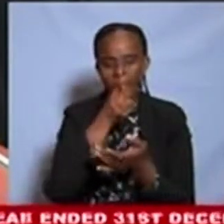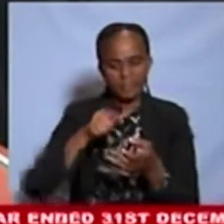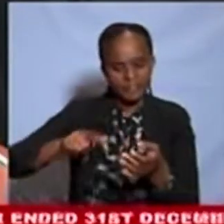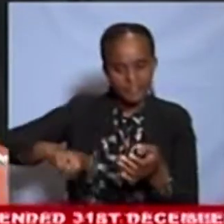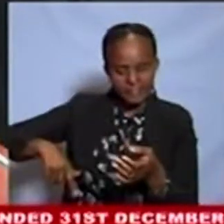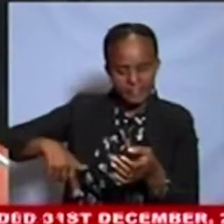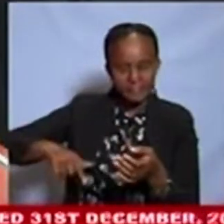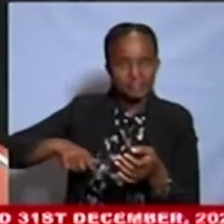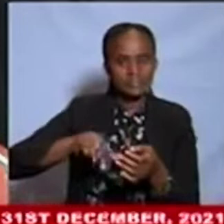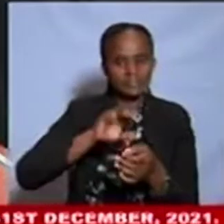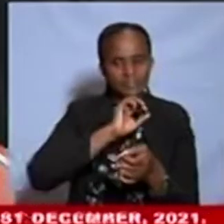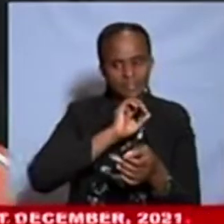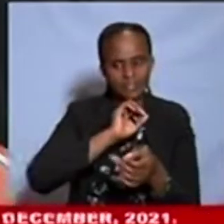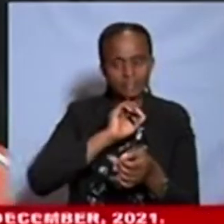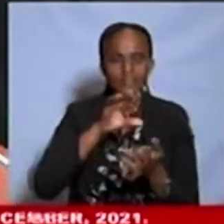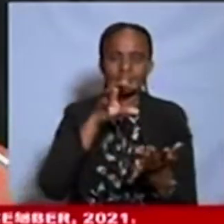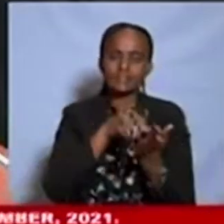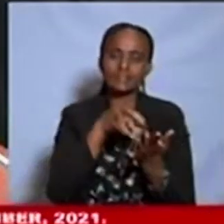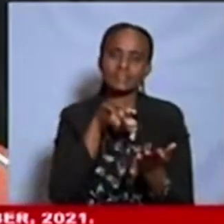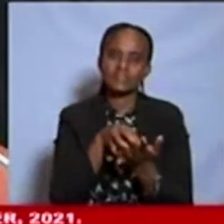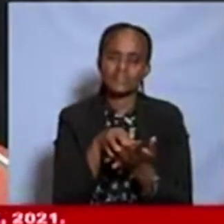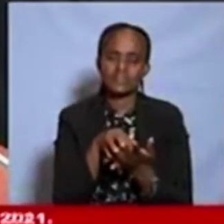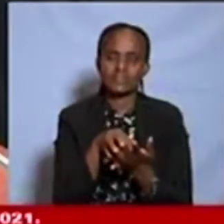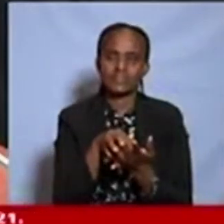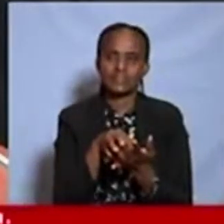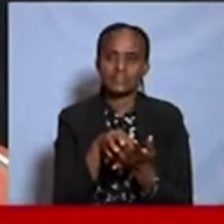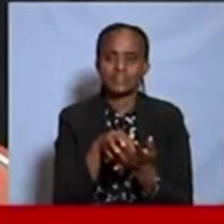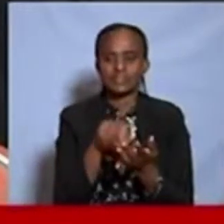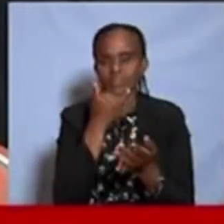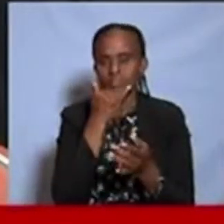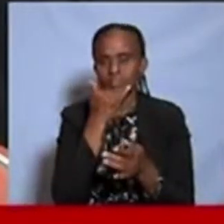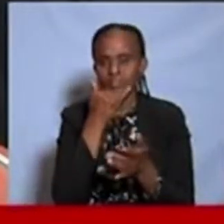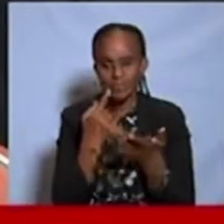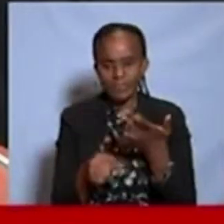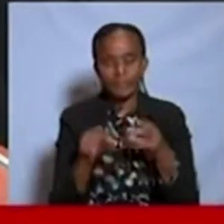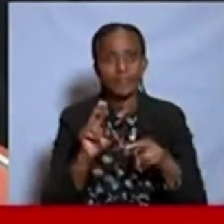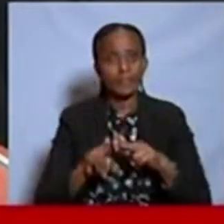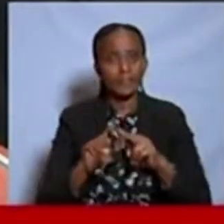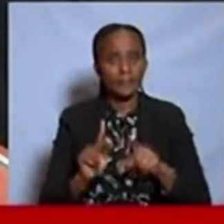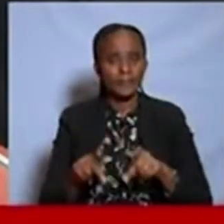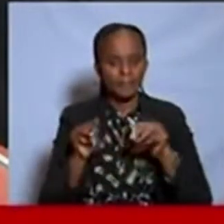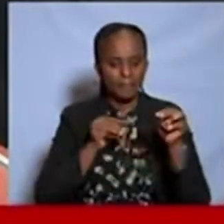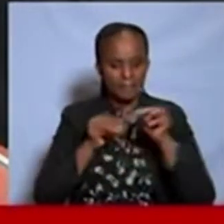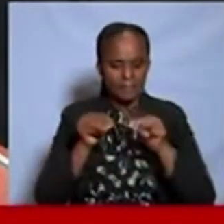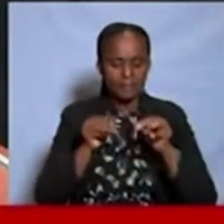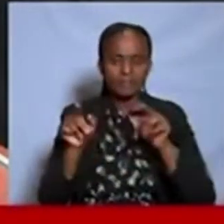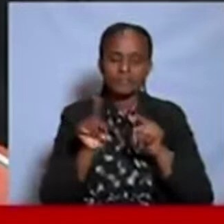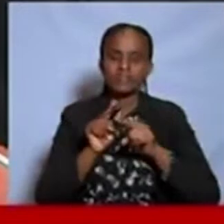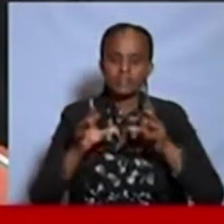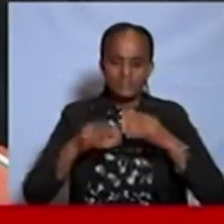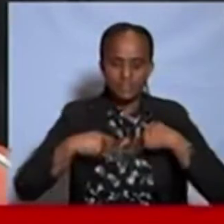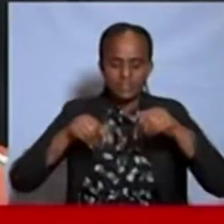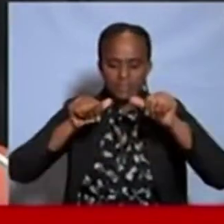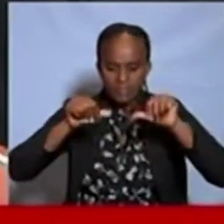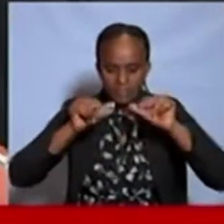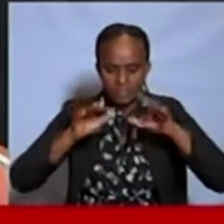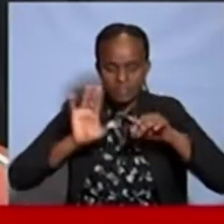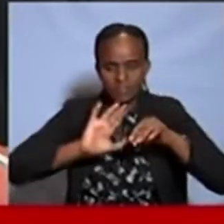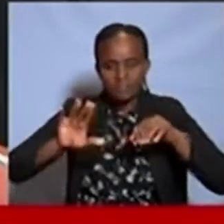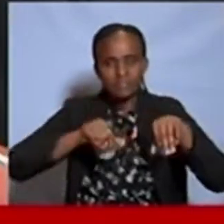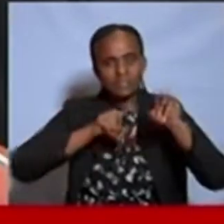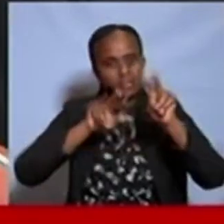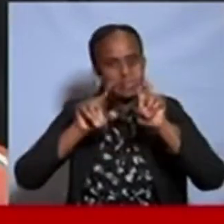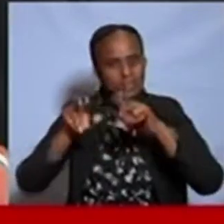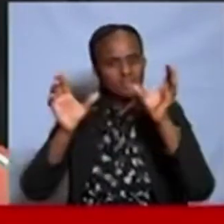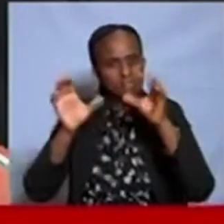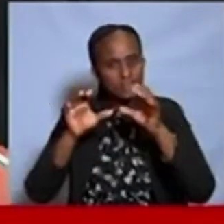Delayed disposal of disciplinary case. Cause of query, Chair. Management acknowledges the auditor's observation that